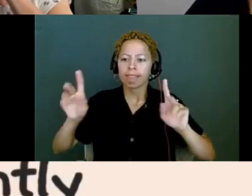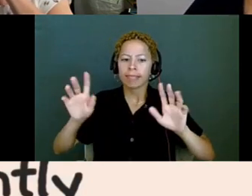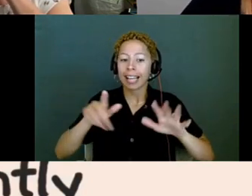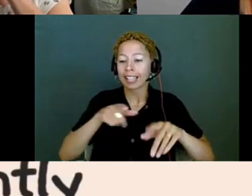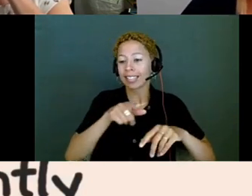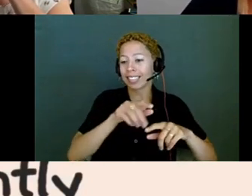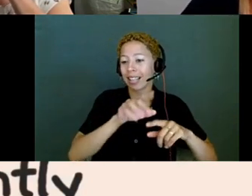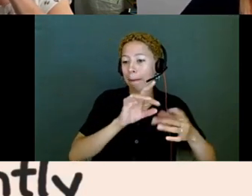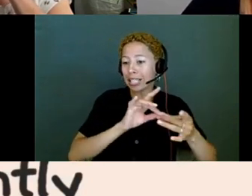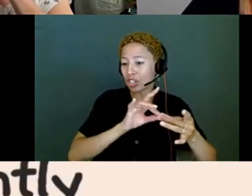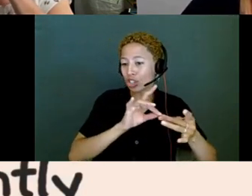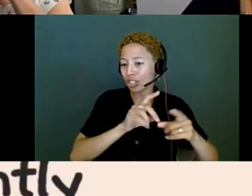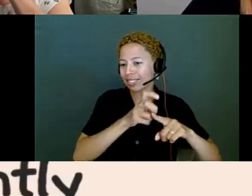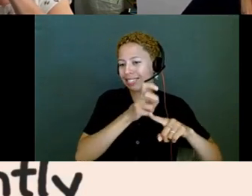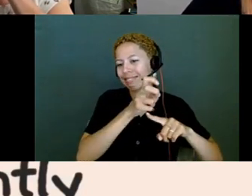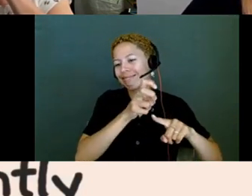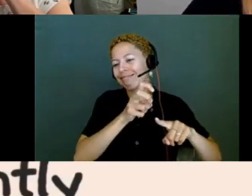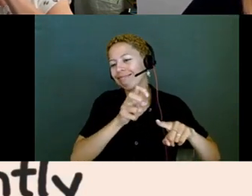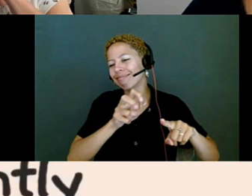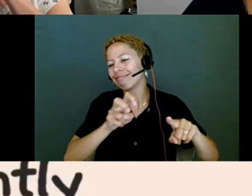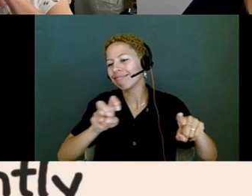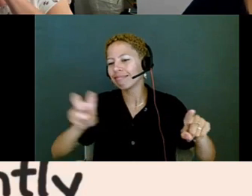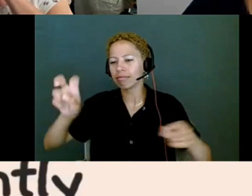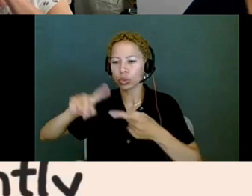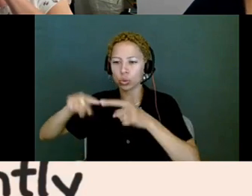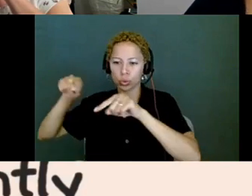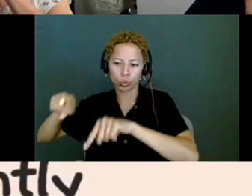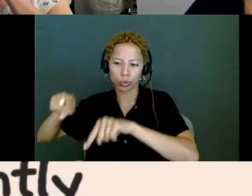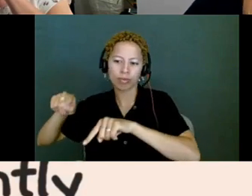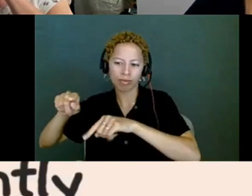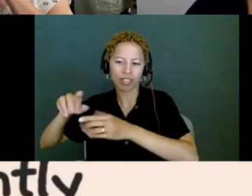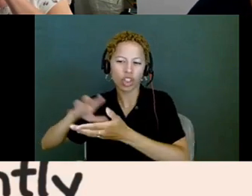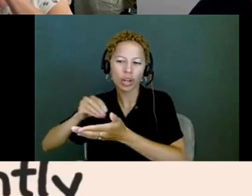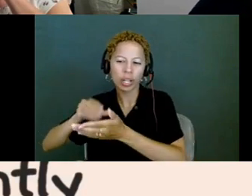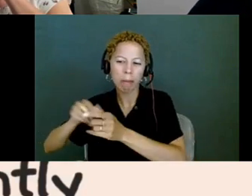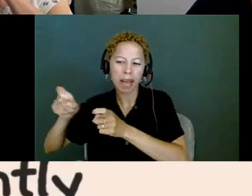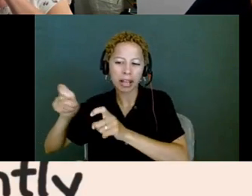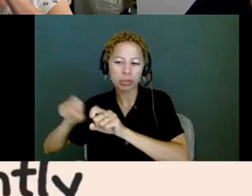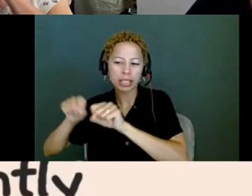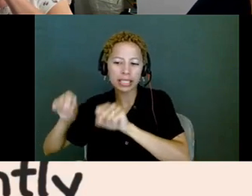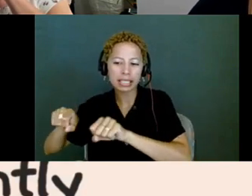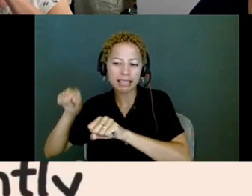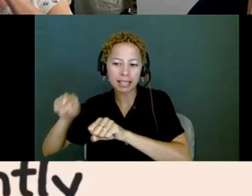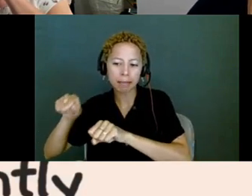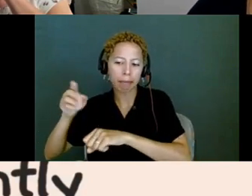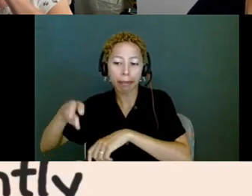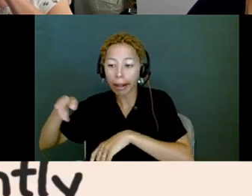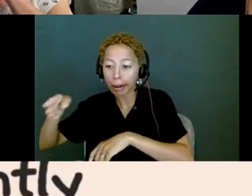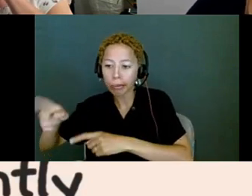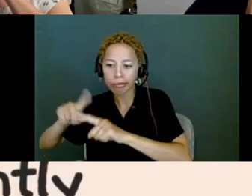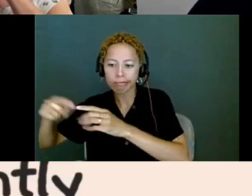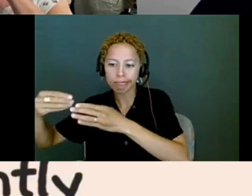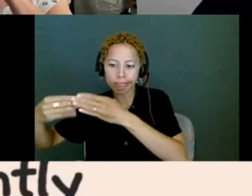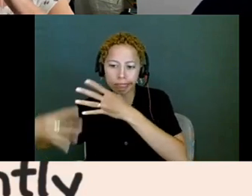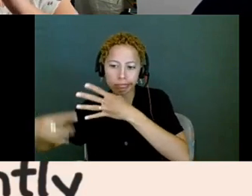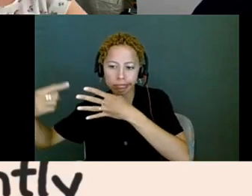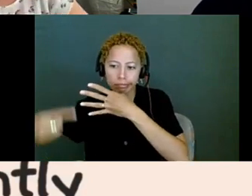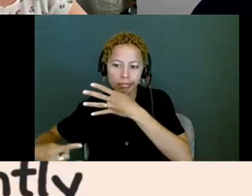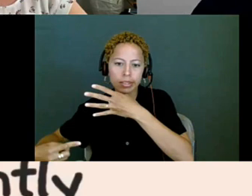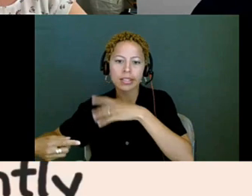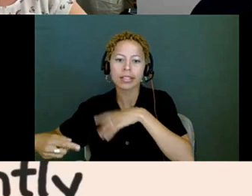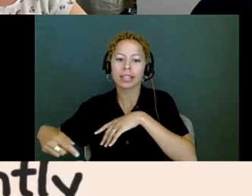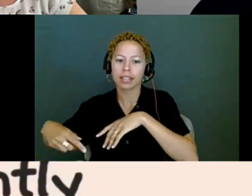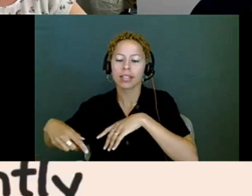those LMSs that are time consuming and also take a particular skill in order